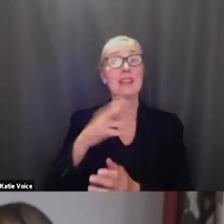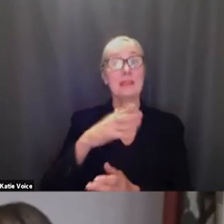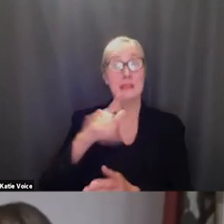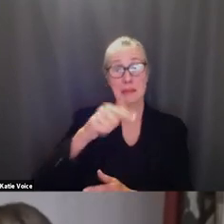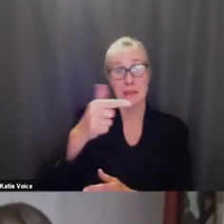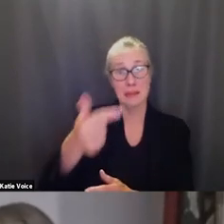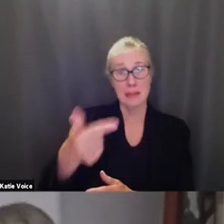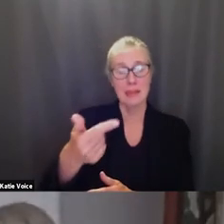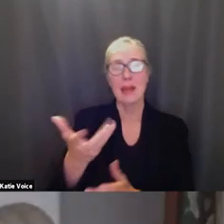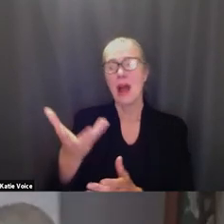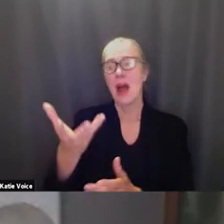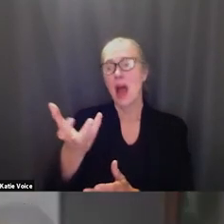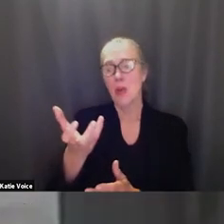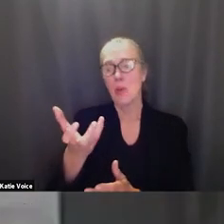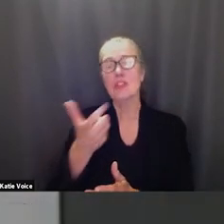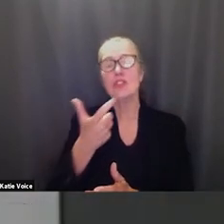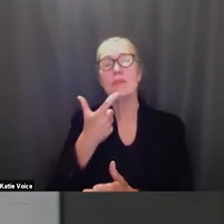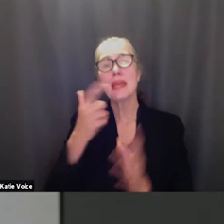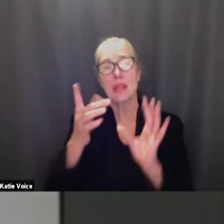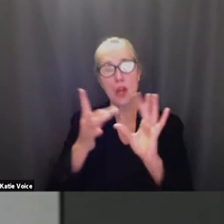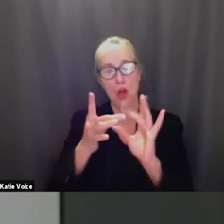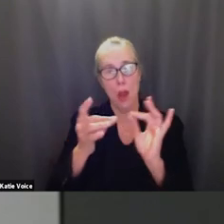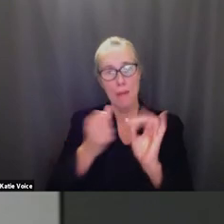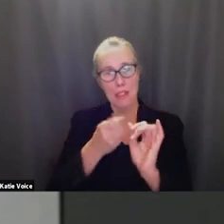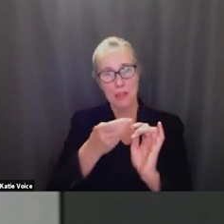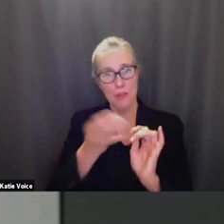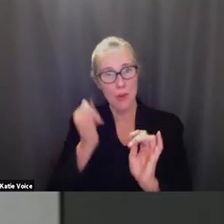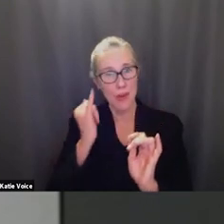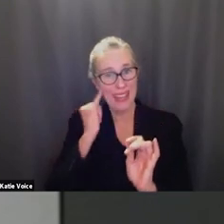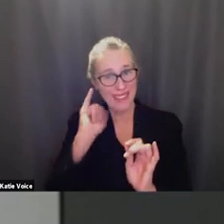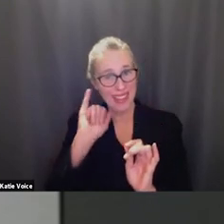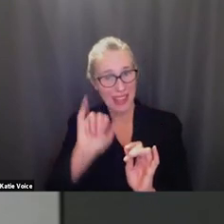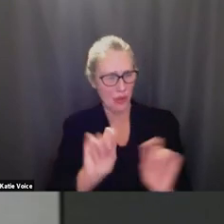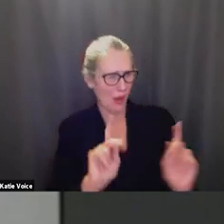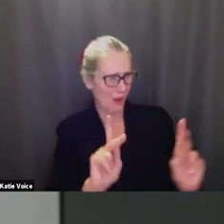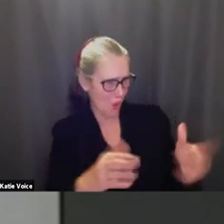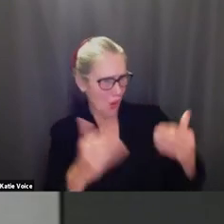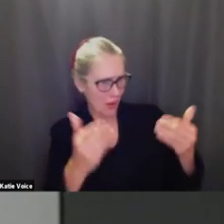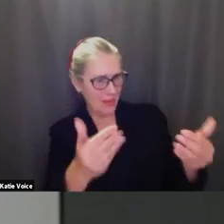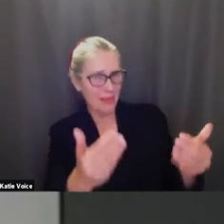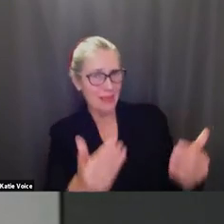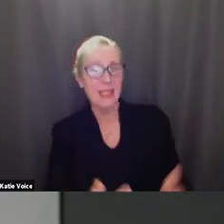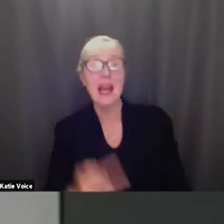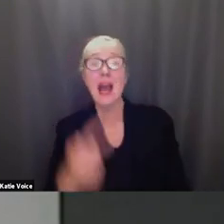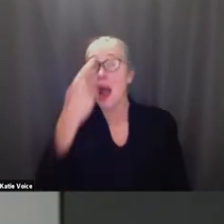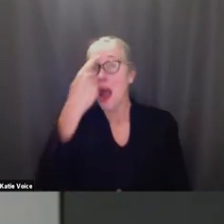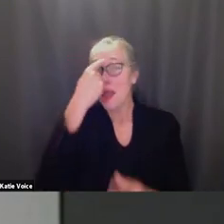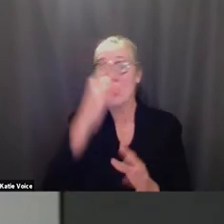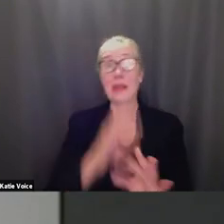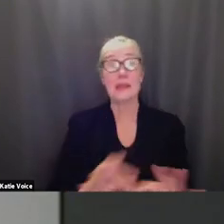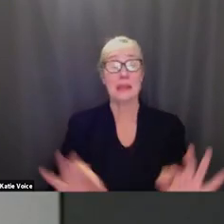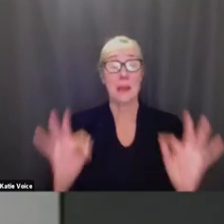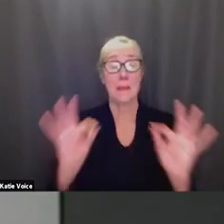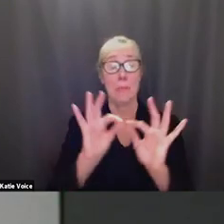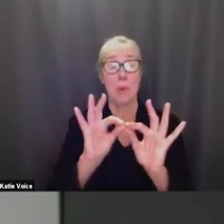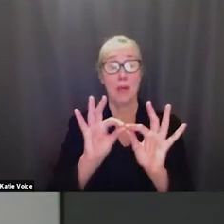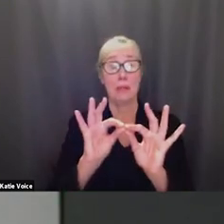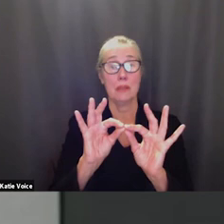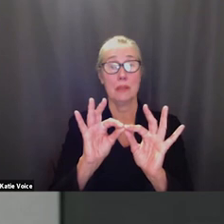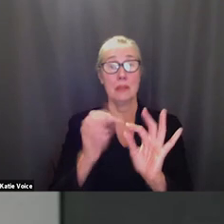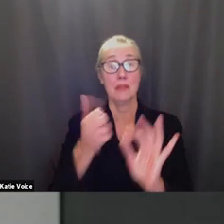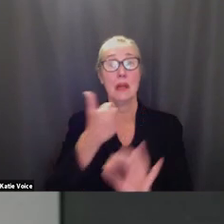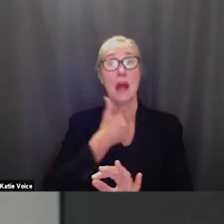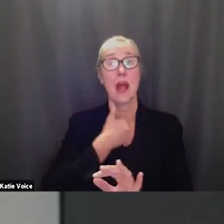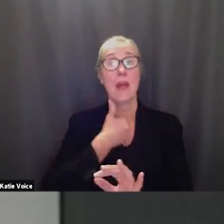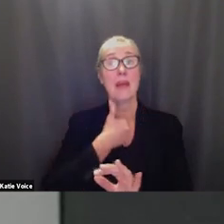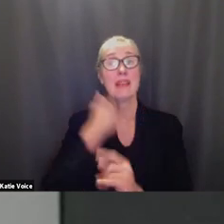just like to make a few comments if that's okay of course um okay so i do think it's important that i myself